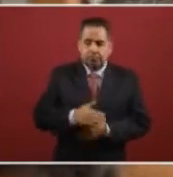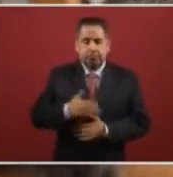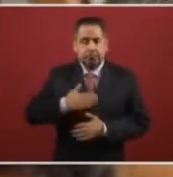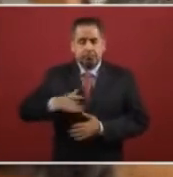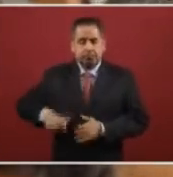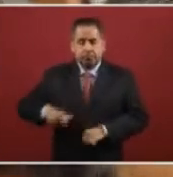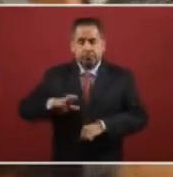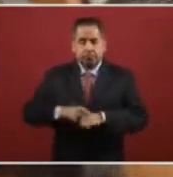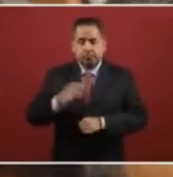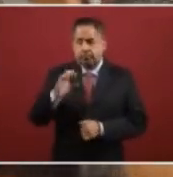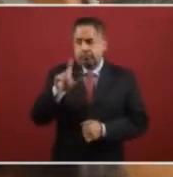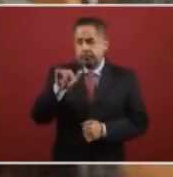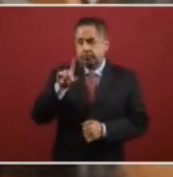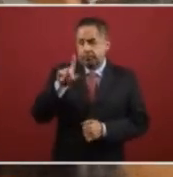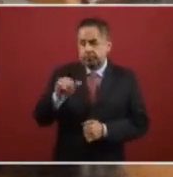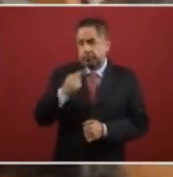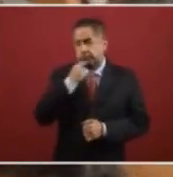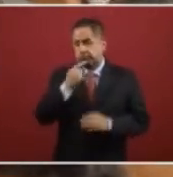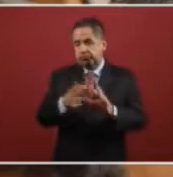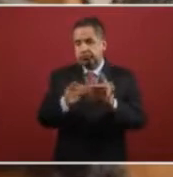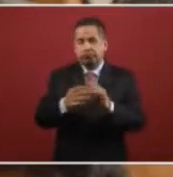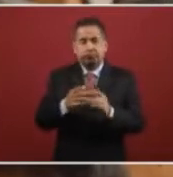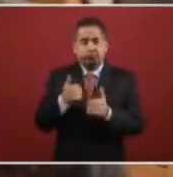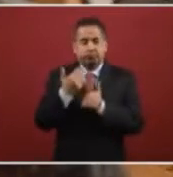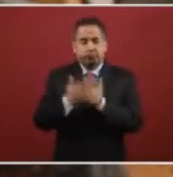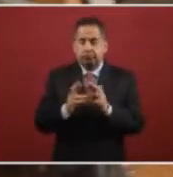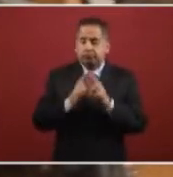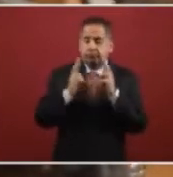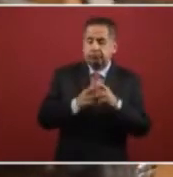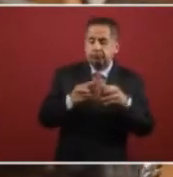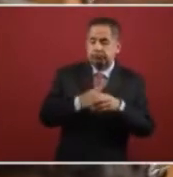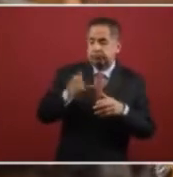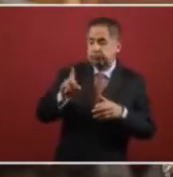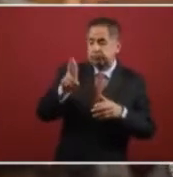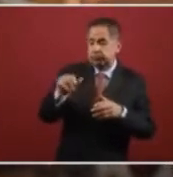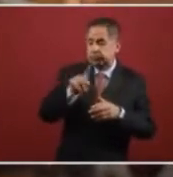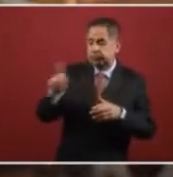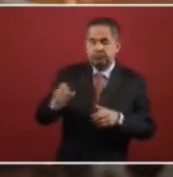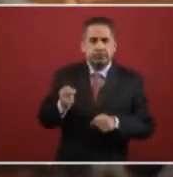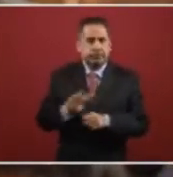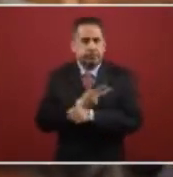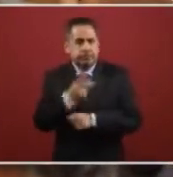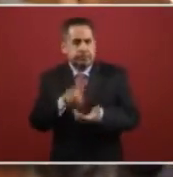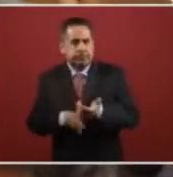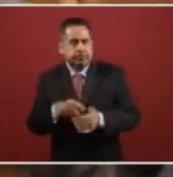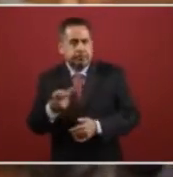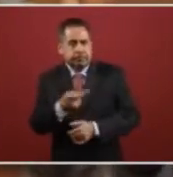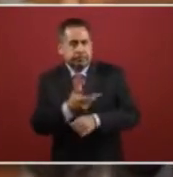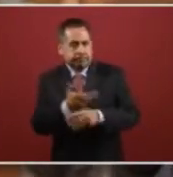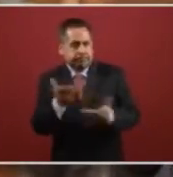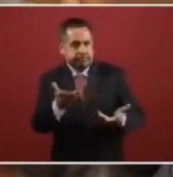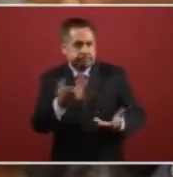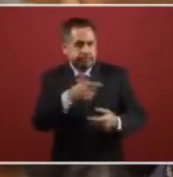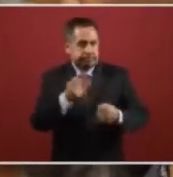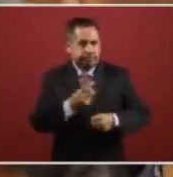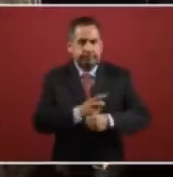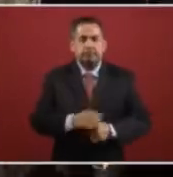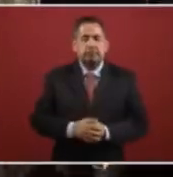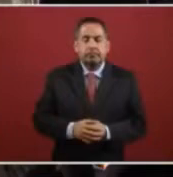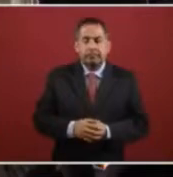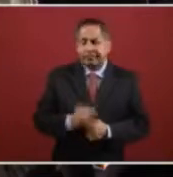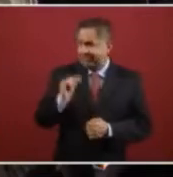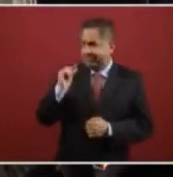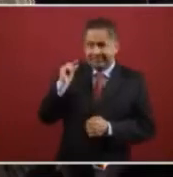what more are you going to do? Our governor said they were going to be meeting with Durazo. And what are they going to do to better